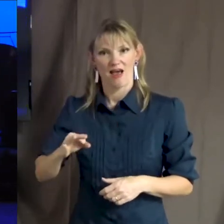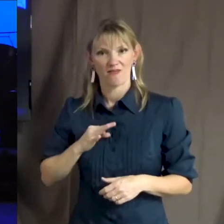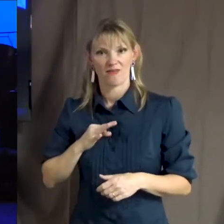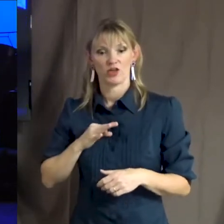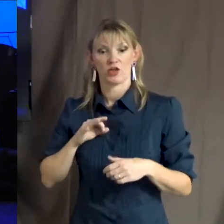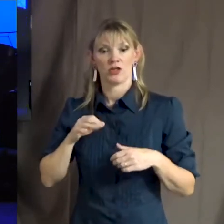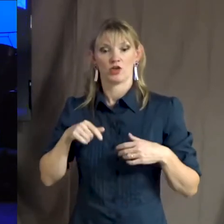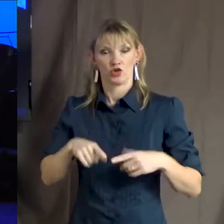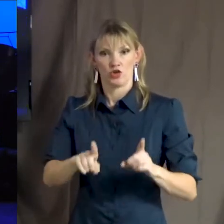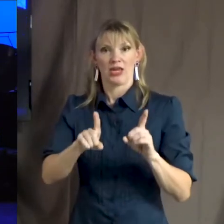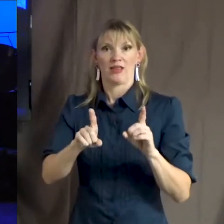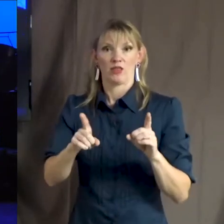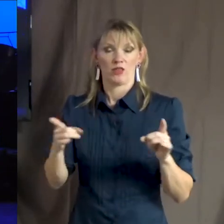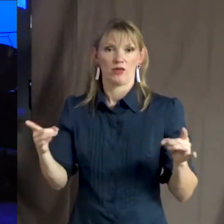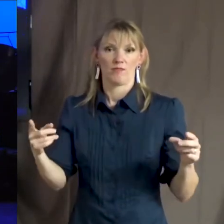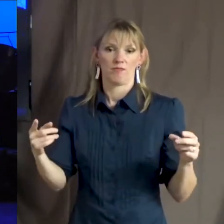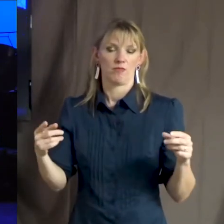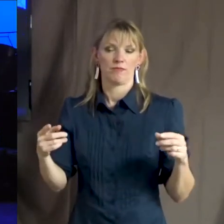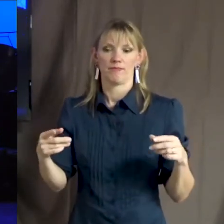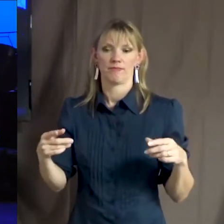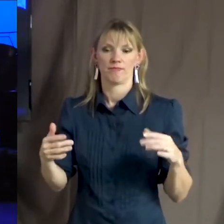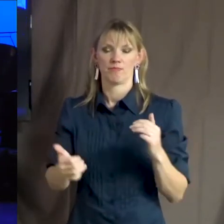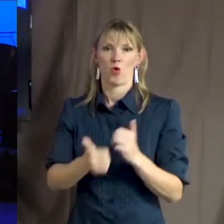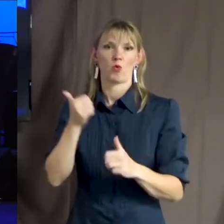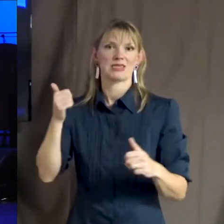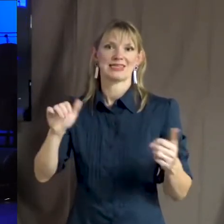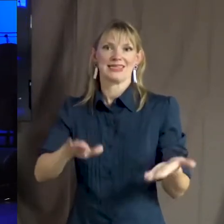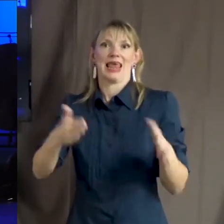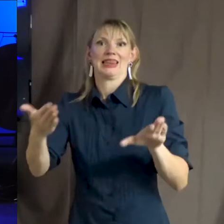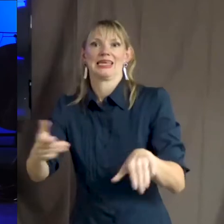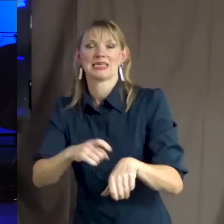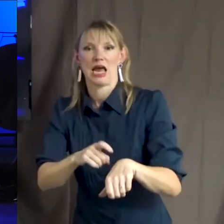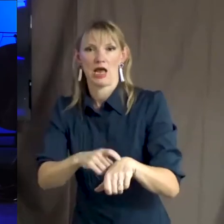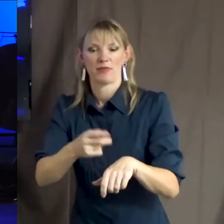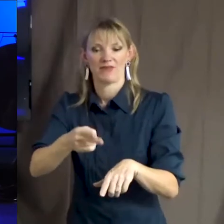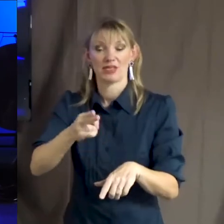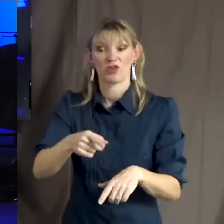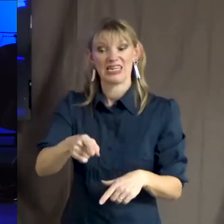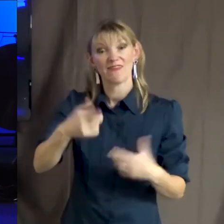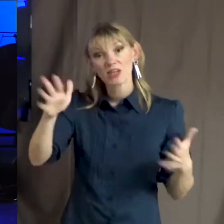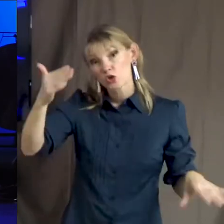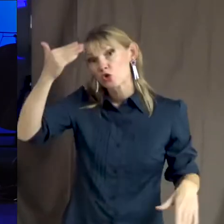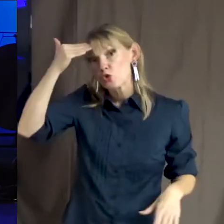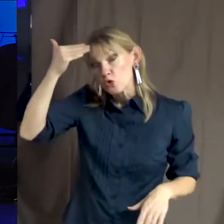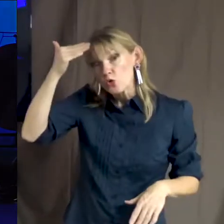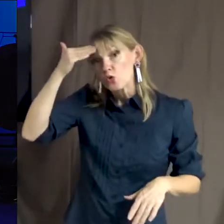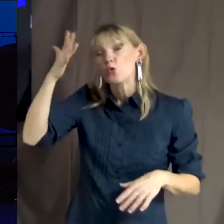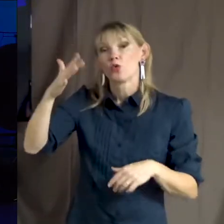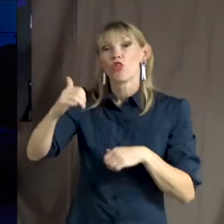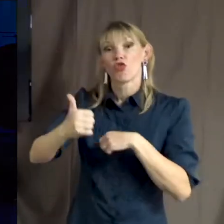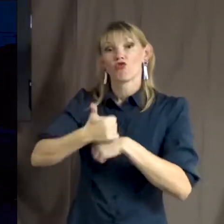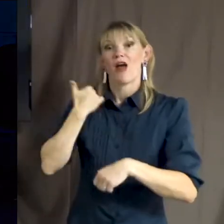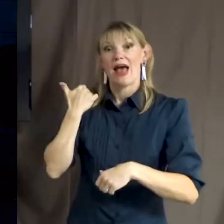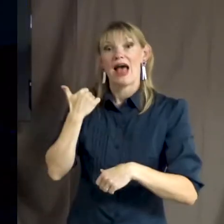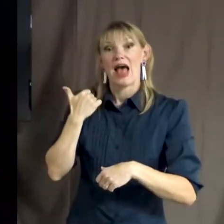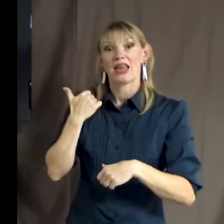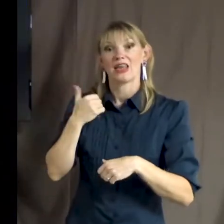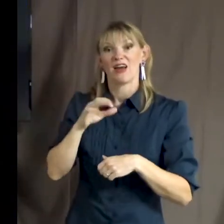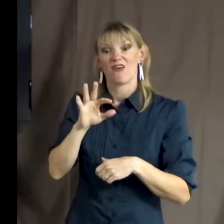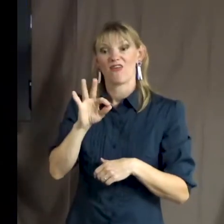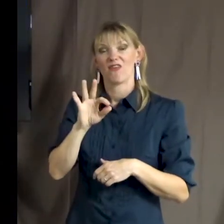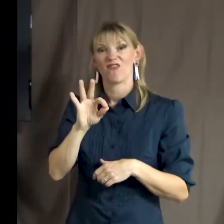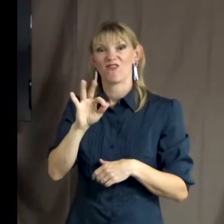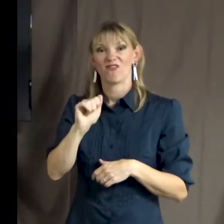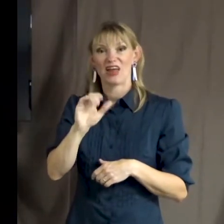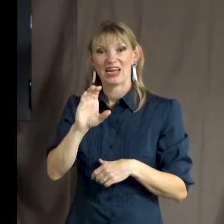history. He stepped into this position aware of the threat of the invention of fascism by